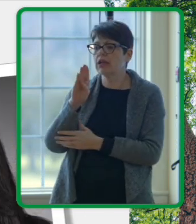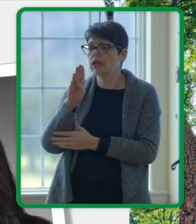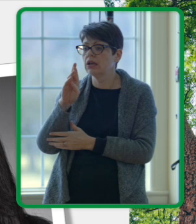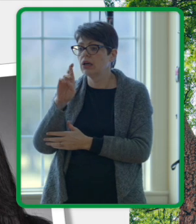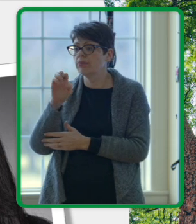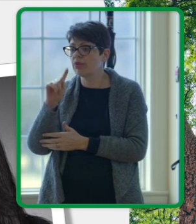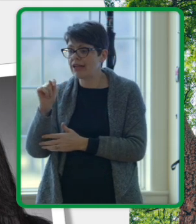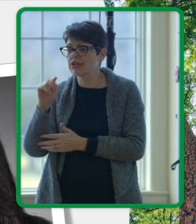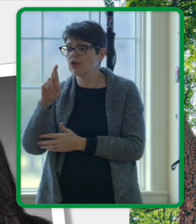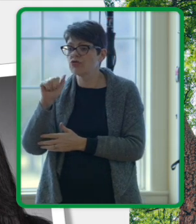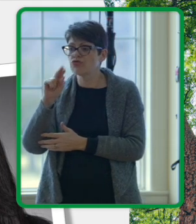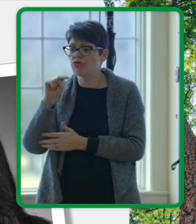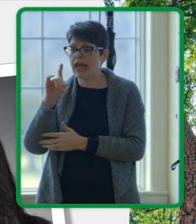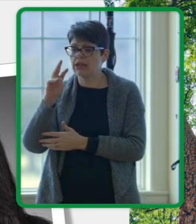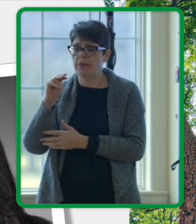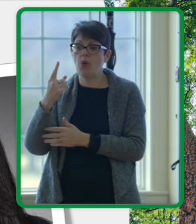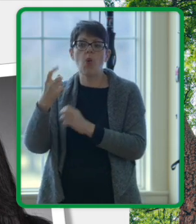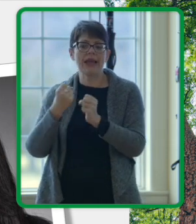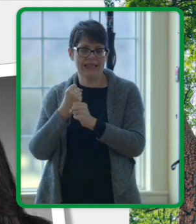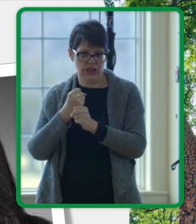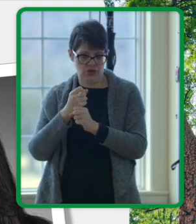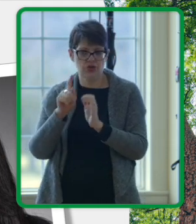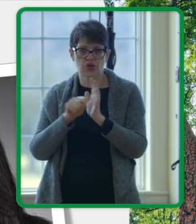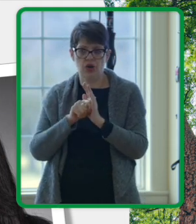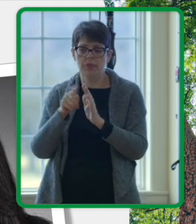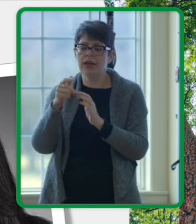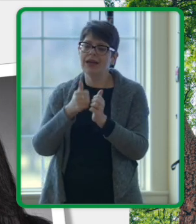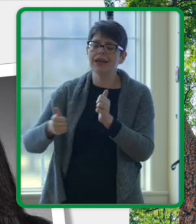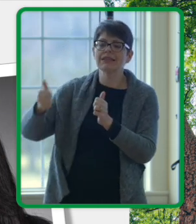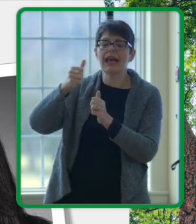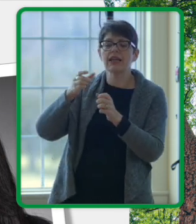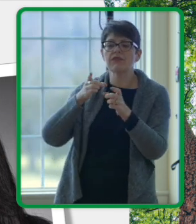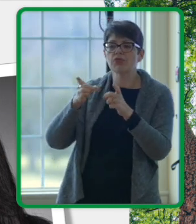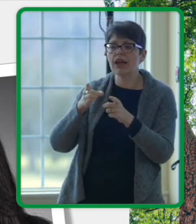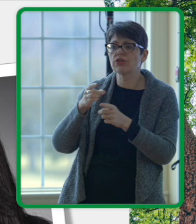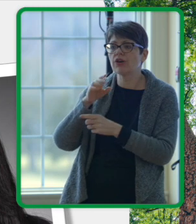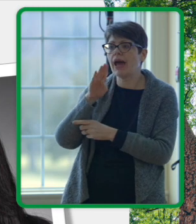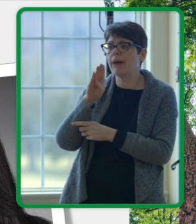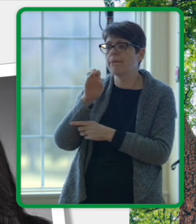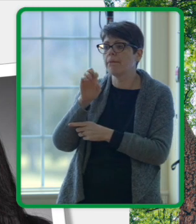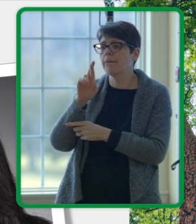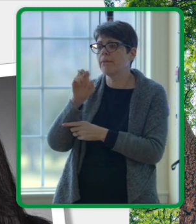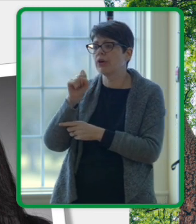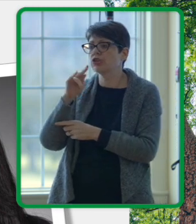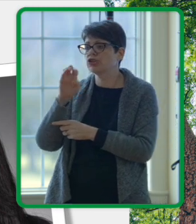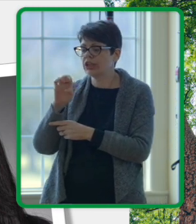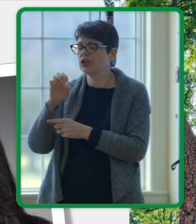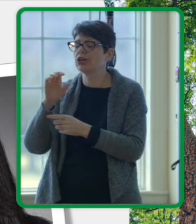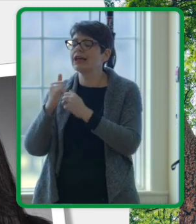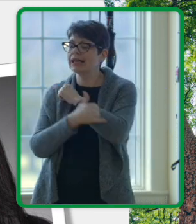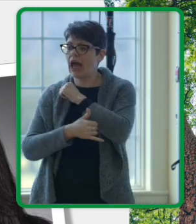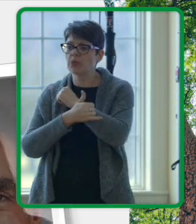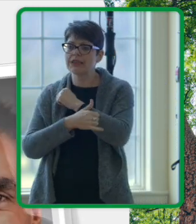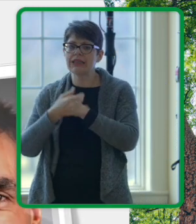a 1-year term. Brett is the Executive Director at Berkshire County Health Head Start.